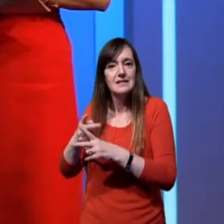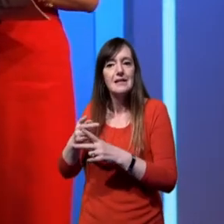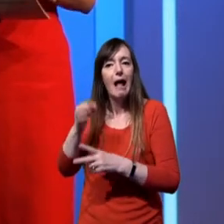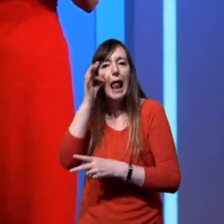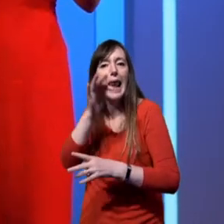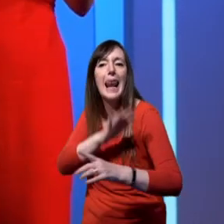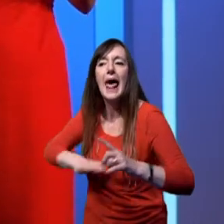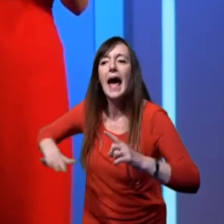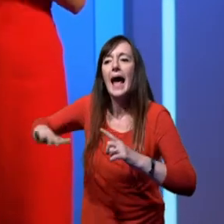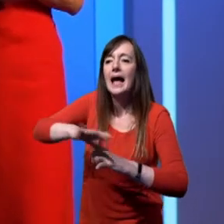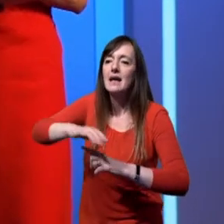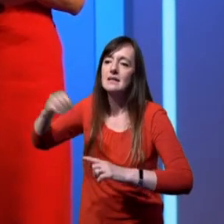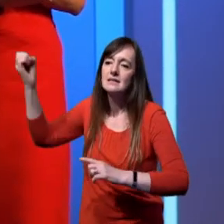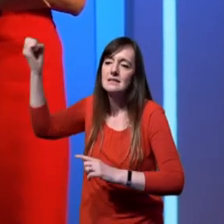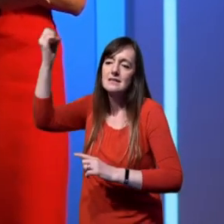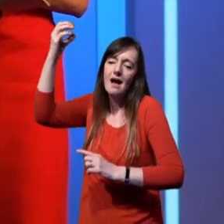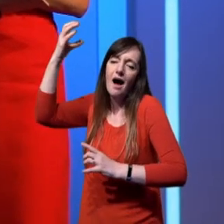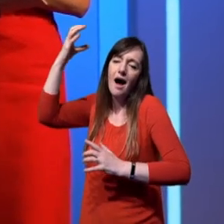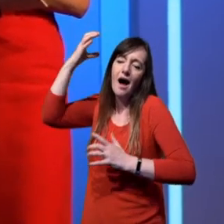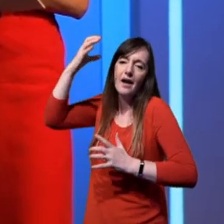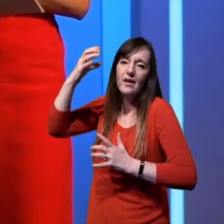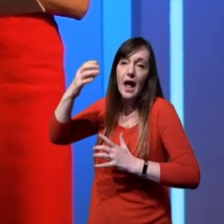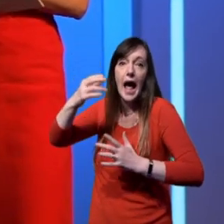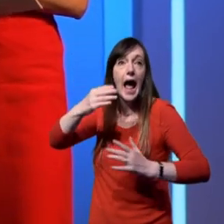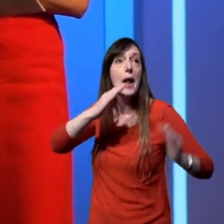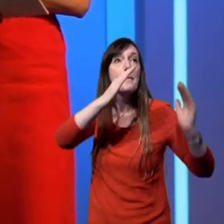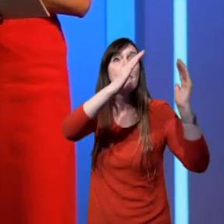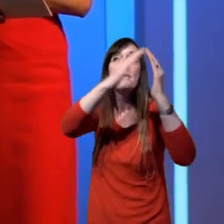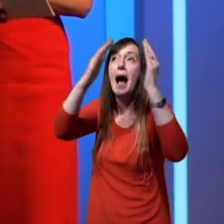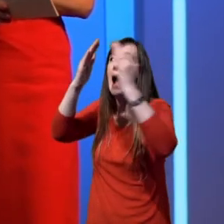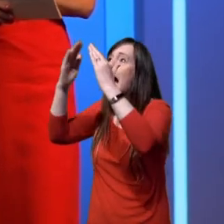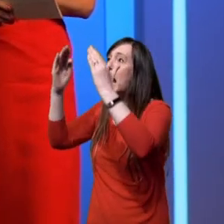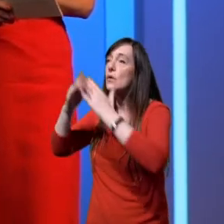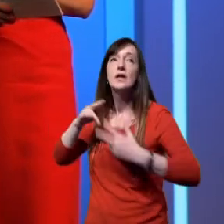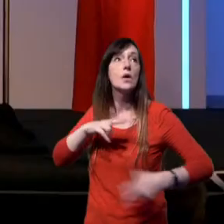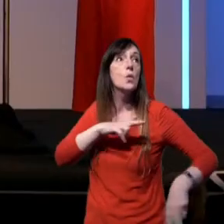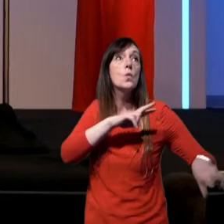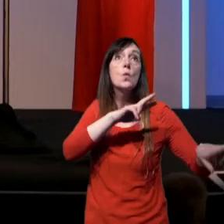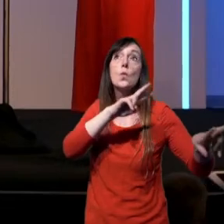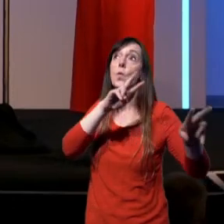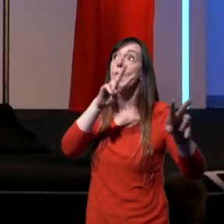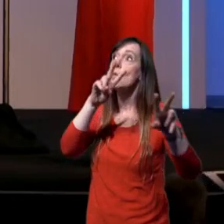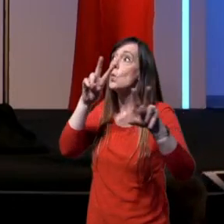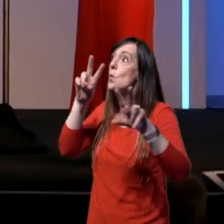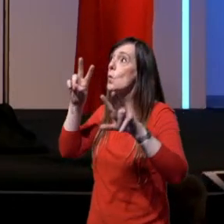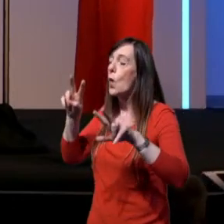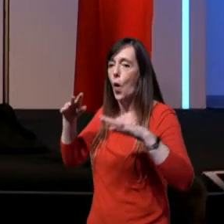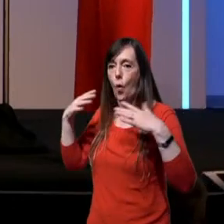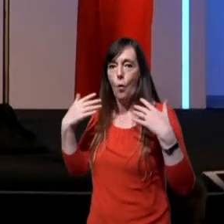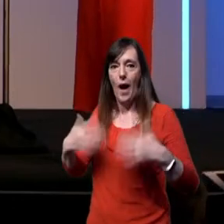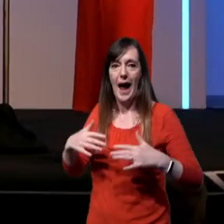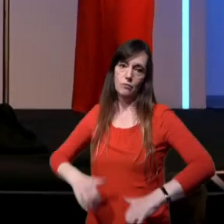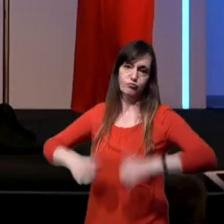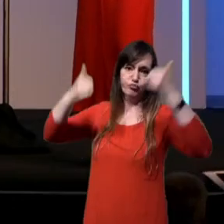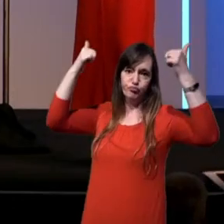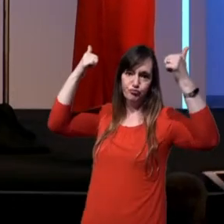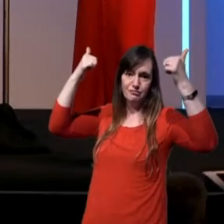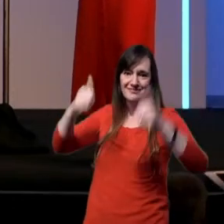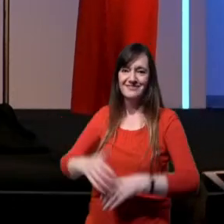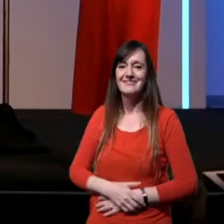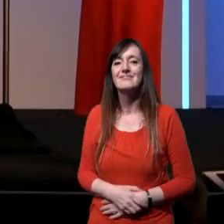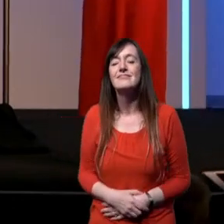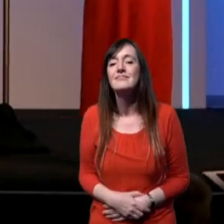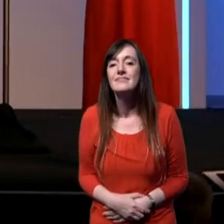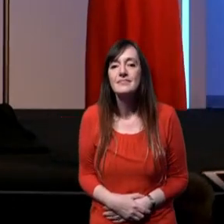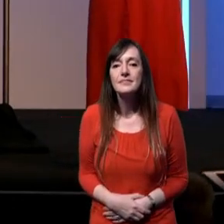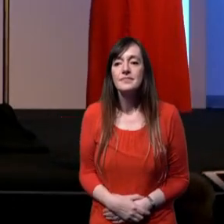out, and 360-degree mountains, just beautiful. So yeah, a great afternoon. Thank you. Thumbs up from me. Good stuff. And it's great to hear